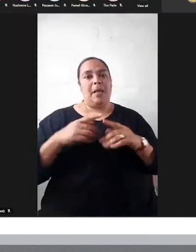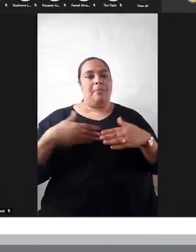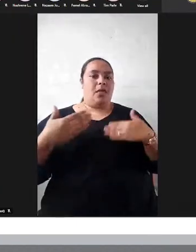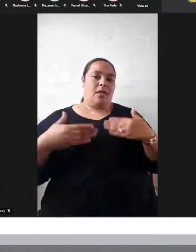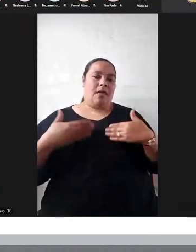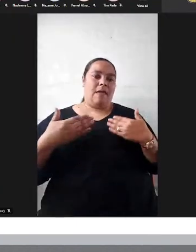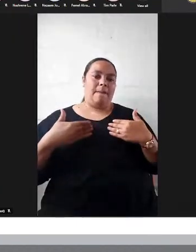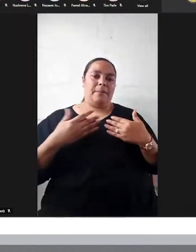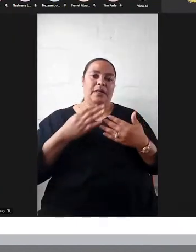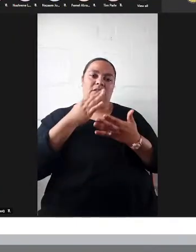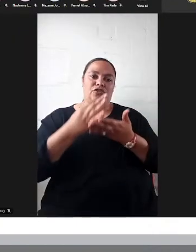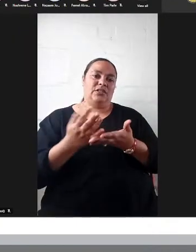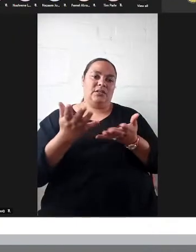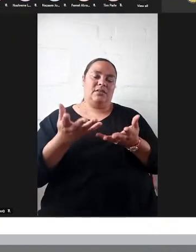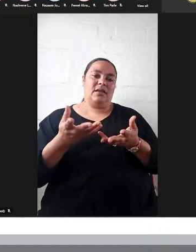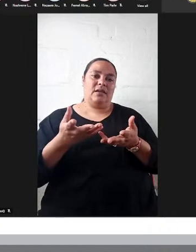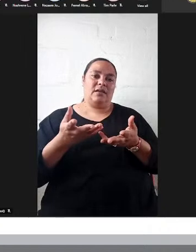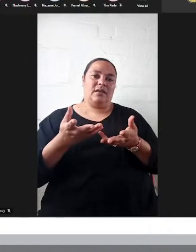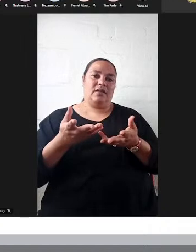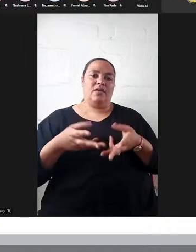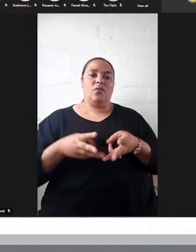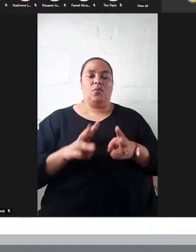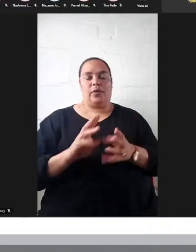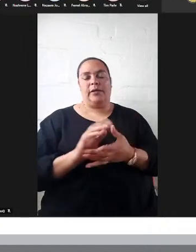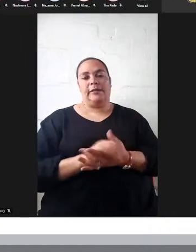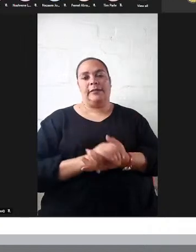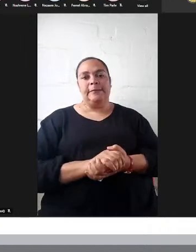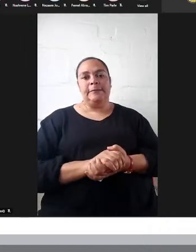suggestions in that regard.